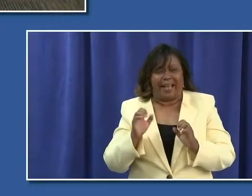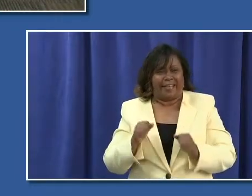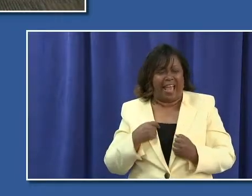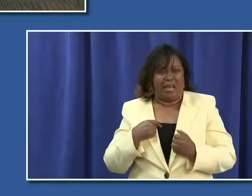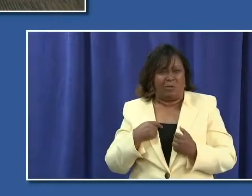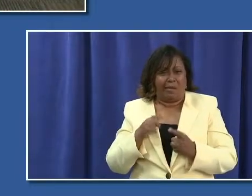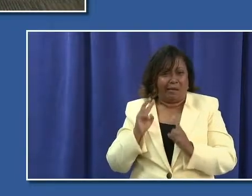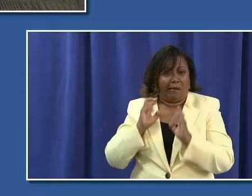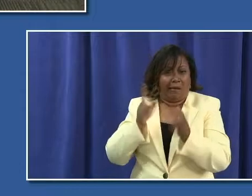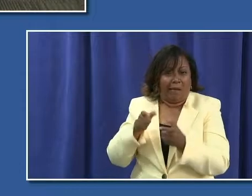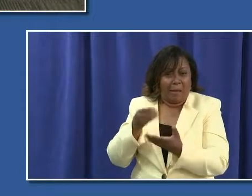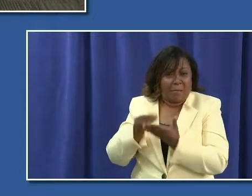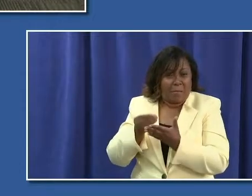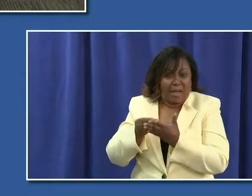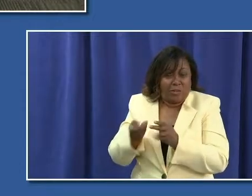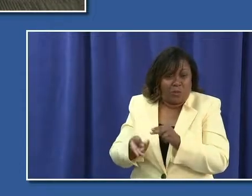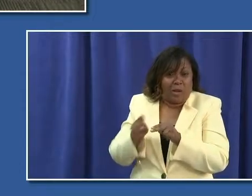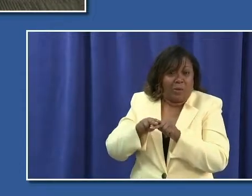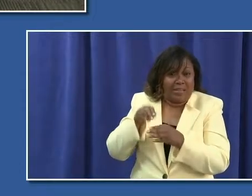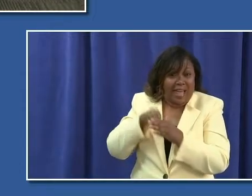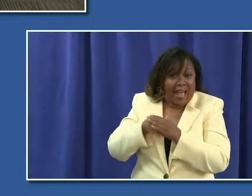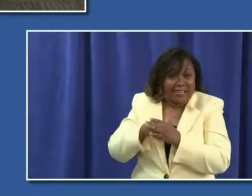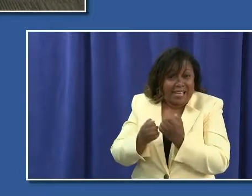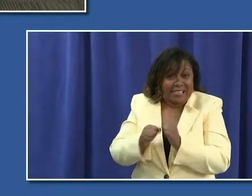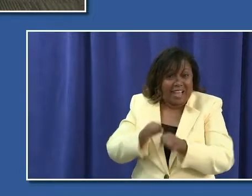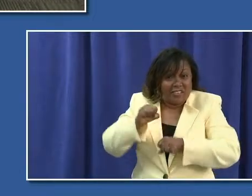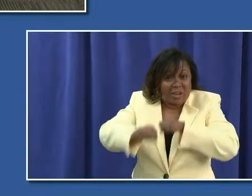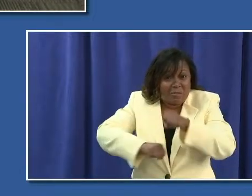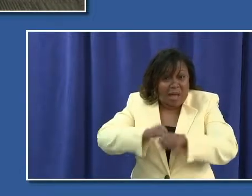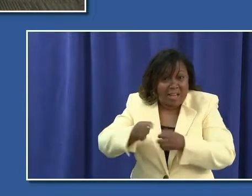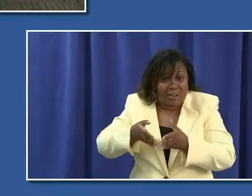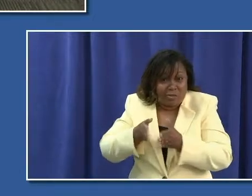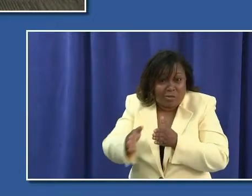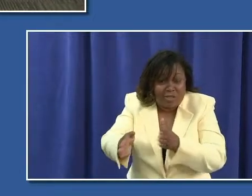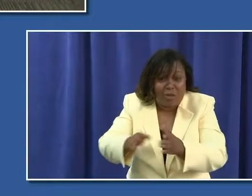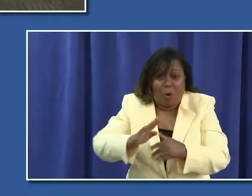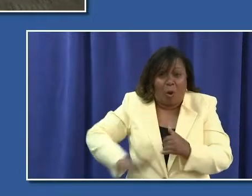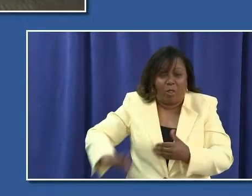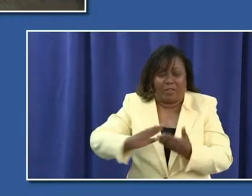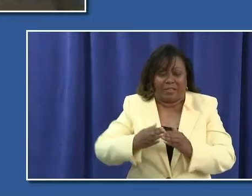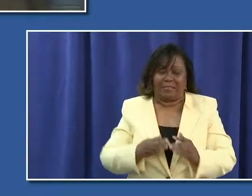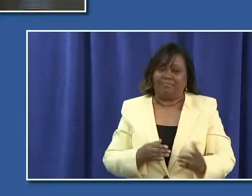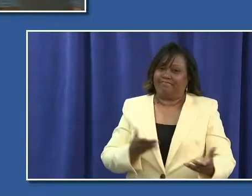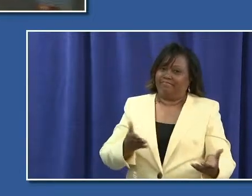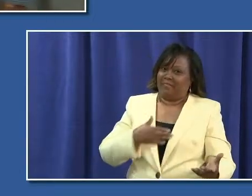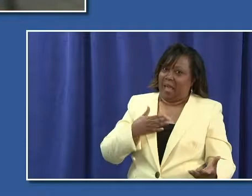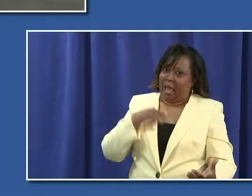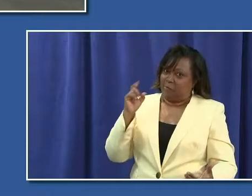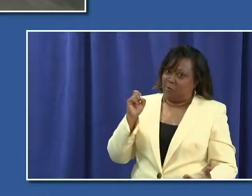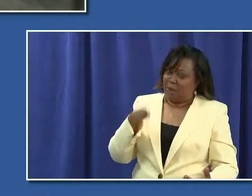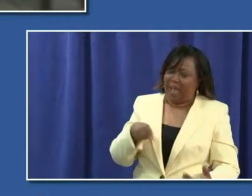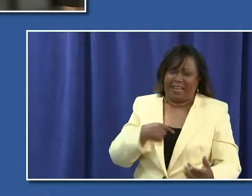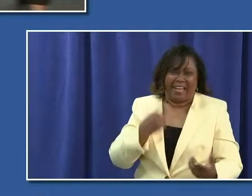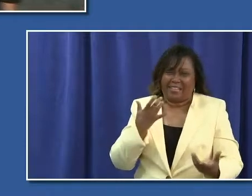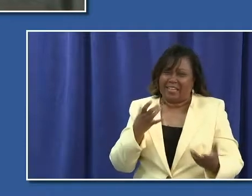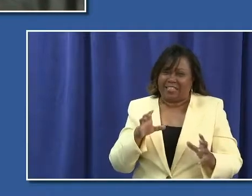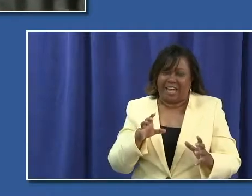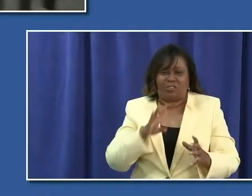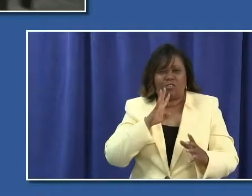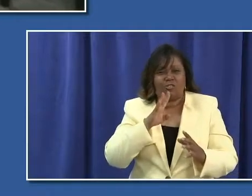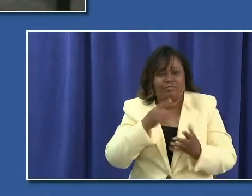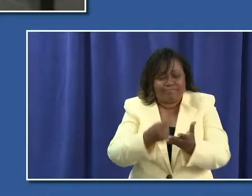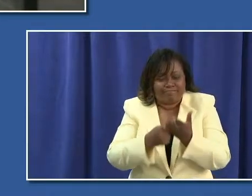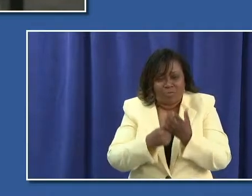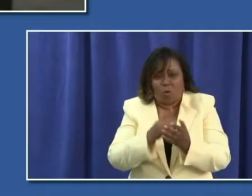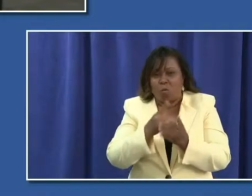we allocate money to increasing access and safety of bike lanes throughout the city? Yeah, I'm glad this question's here, because I didn't get a chance yet to talk